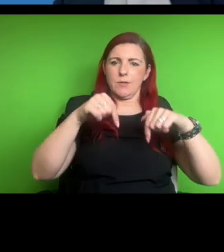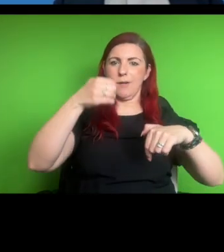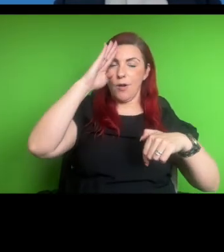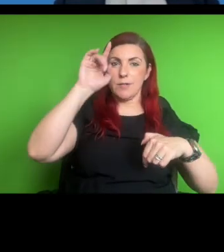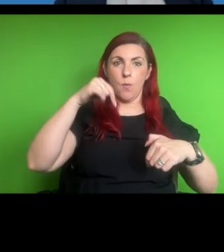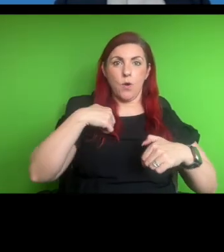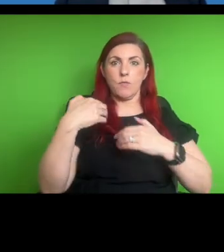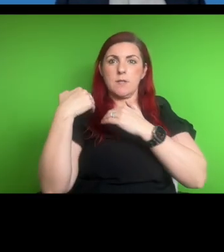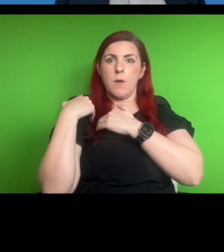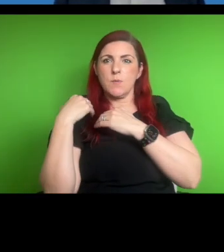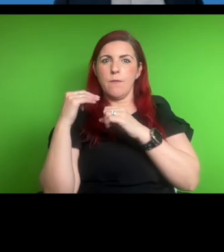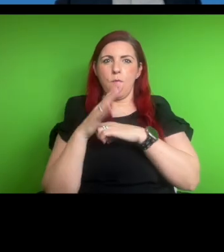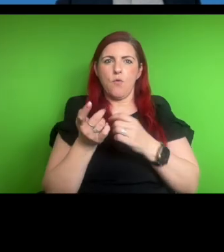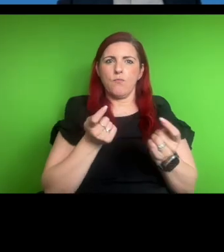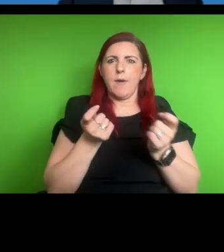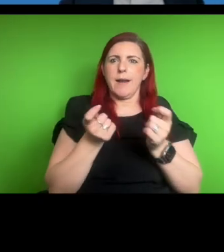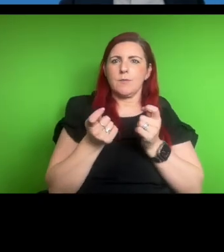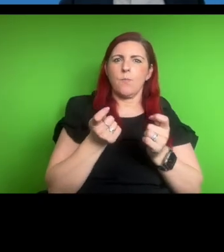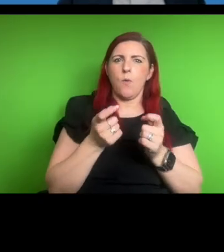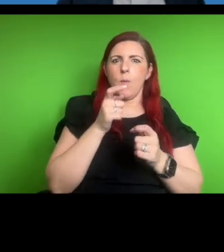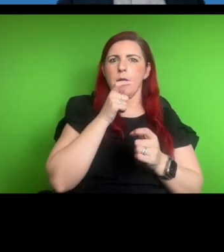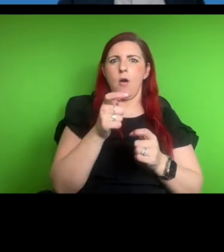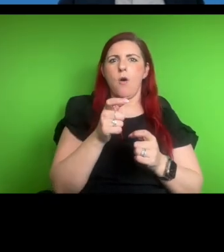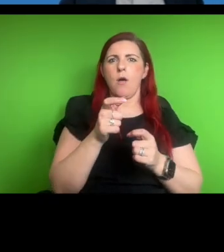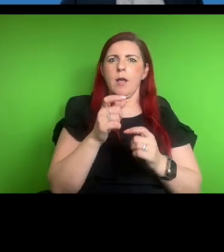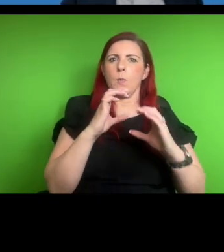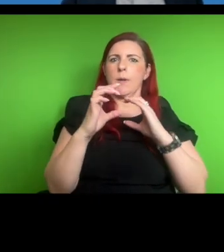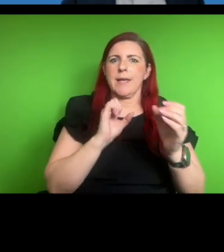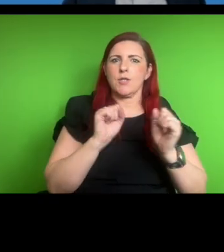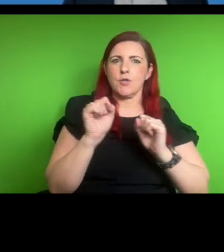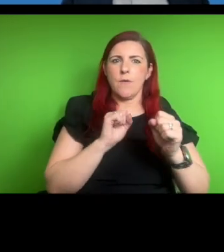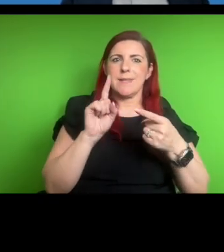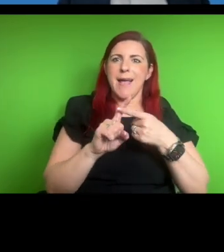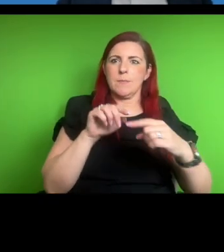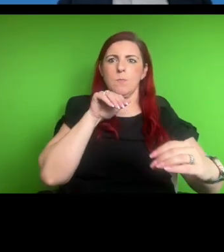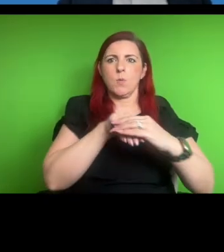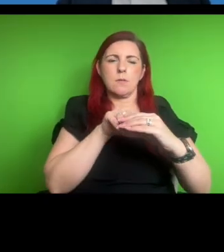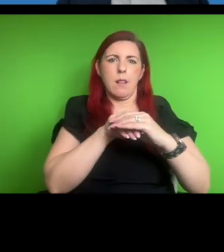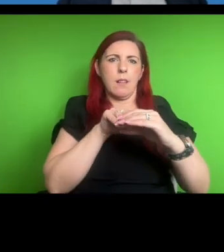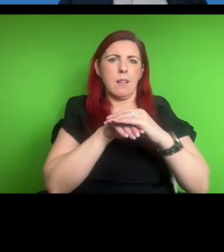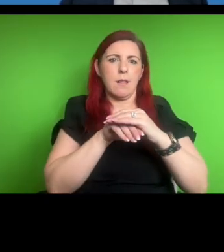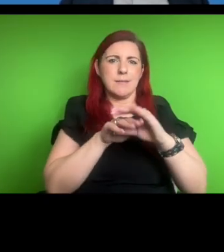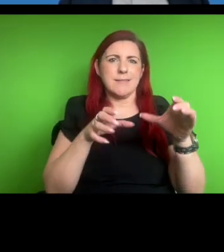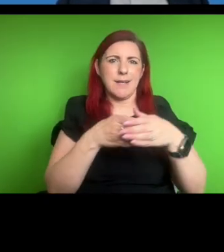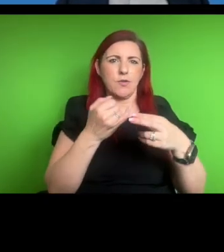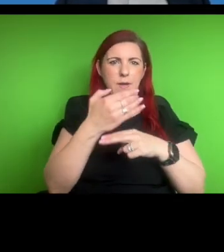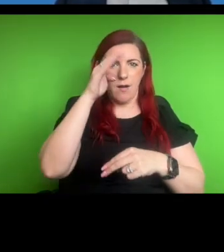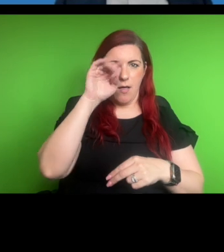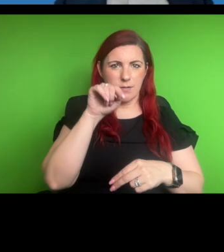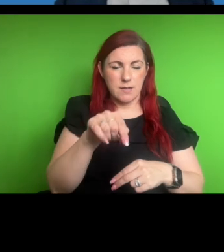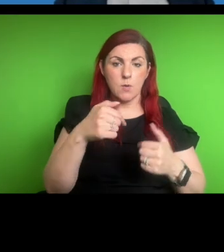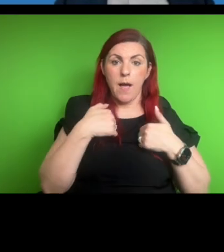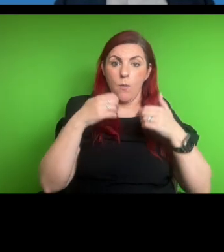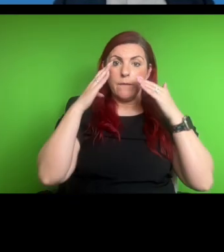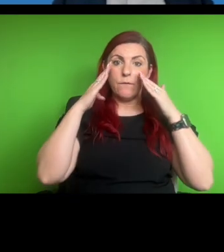electronic communication services in the postal sector in Ireland. And our focus is on protecting